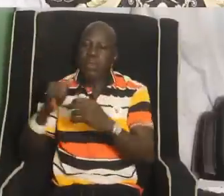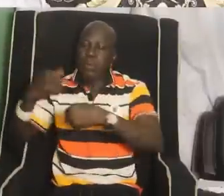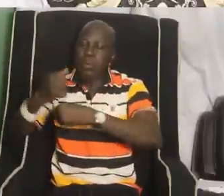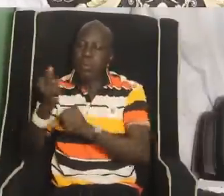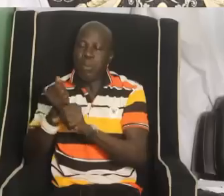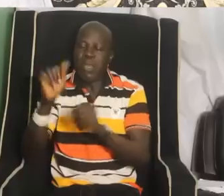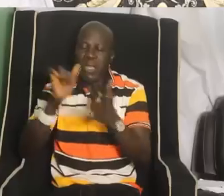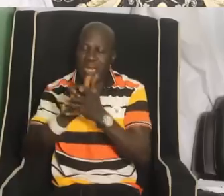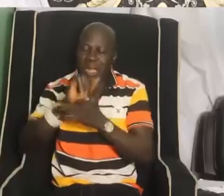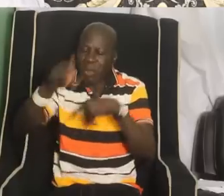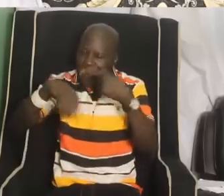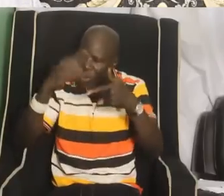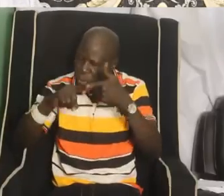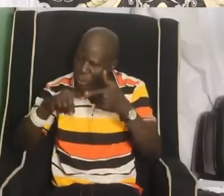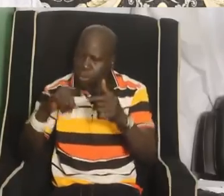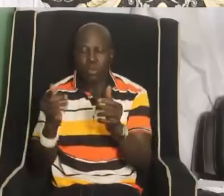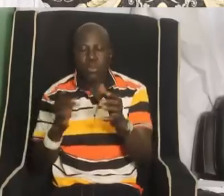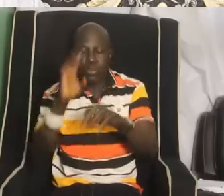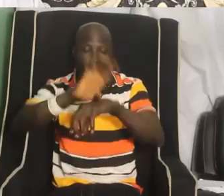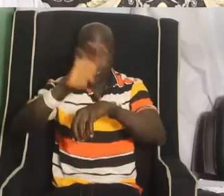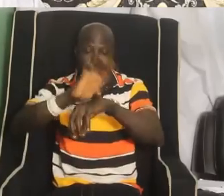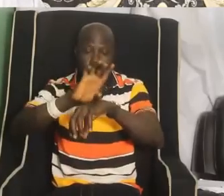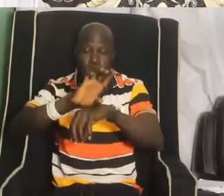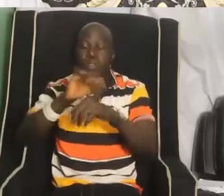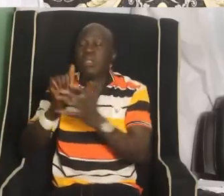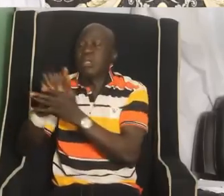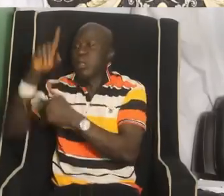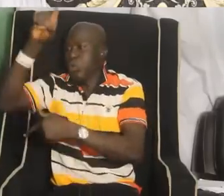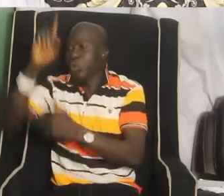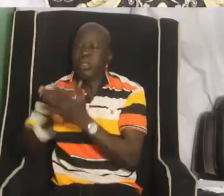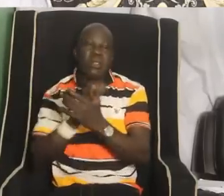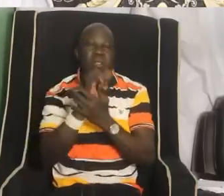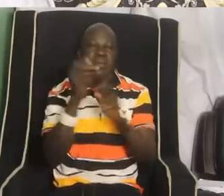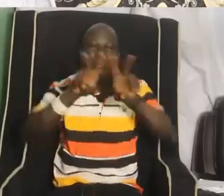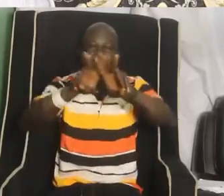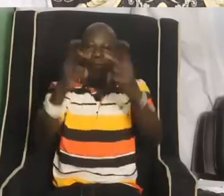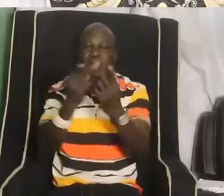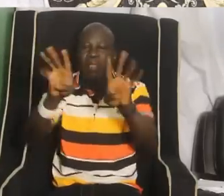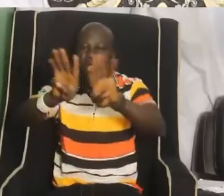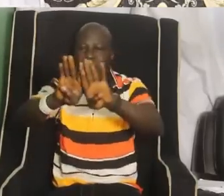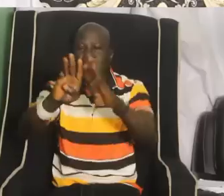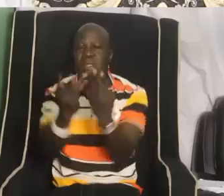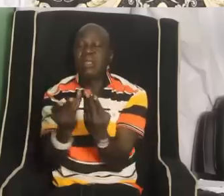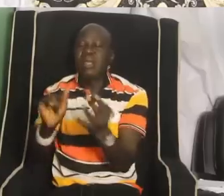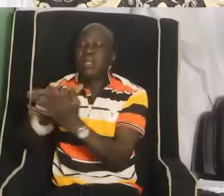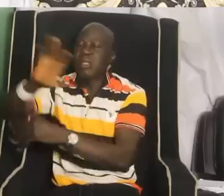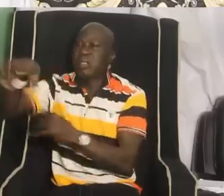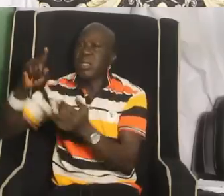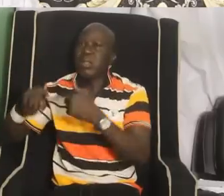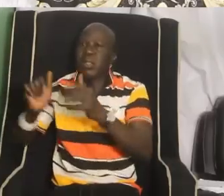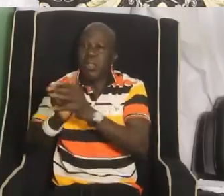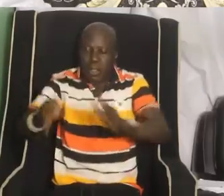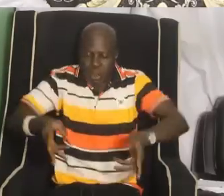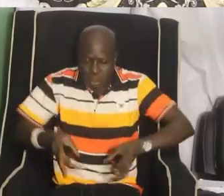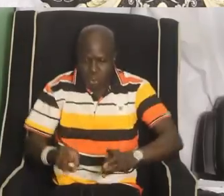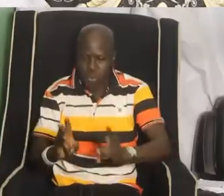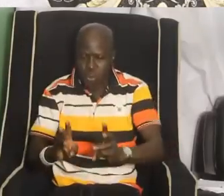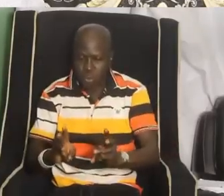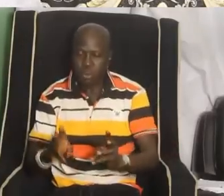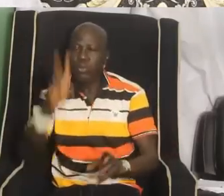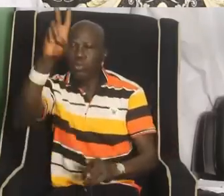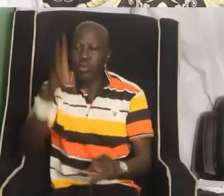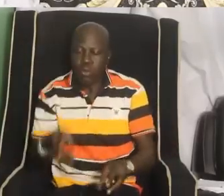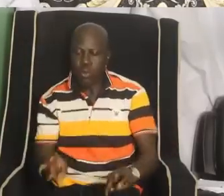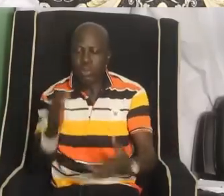direction. Best is telling you that you are going to a church and it's a fire. On a major, no legacy. It can lead to two ways. Never